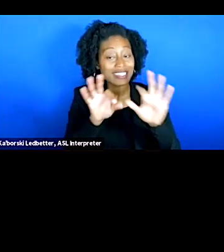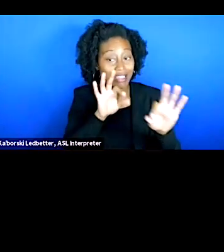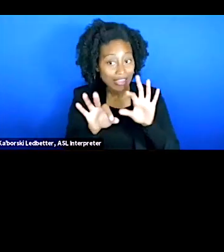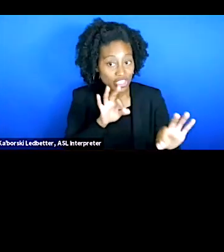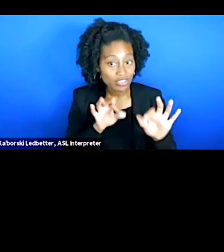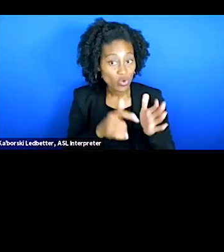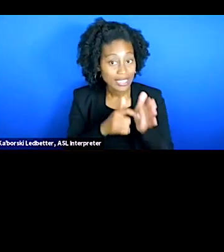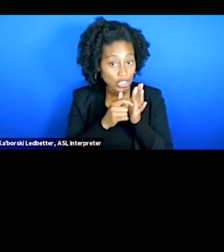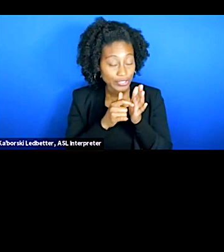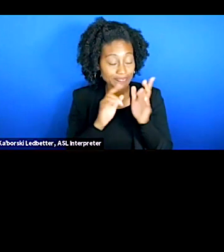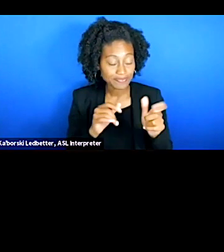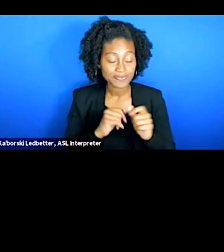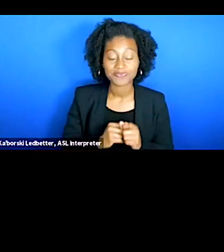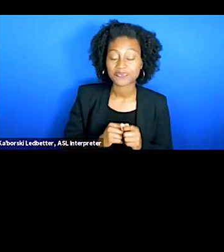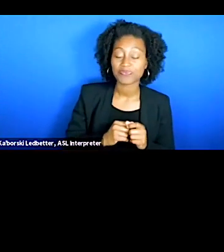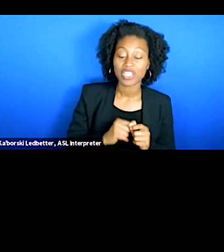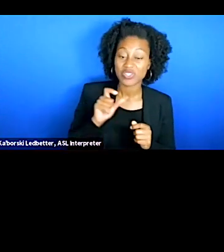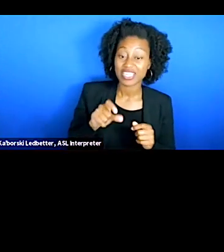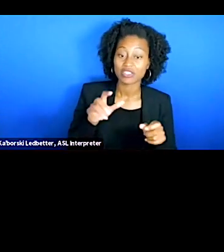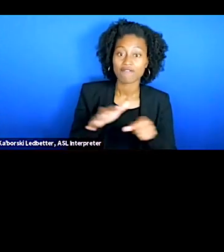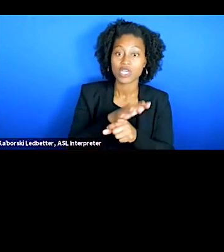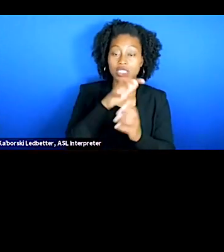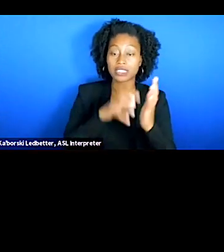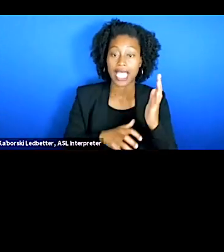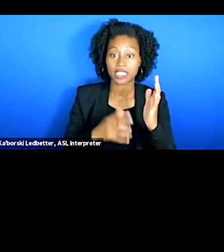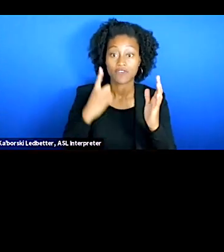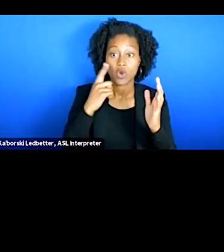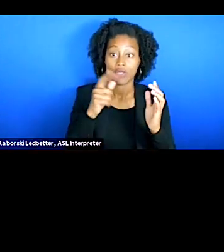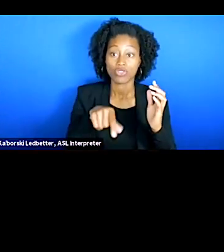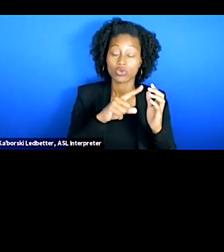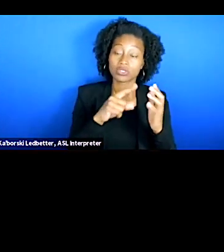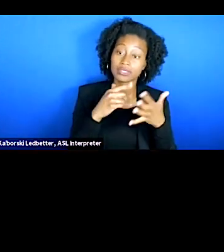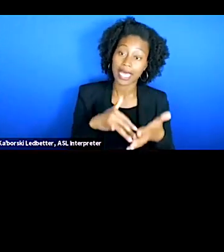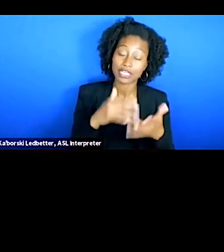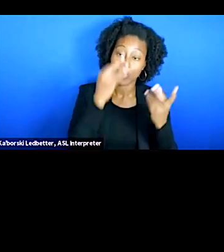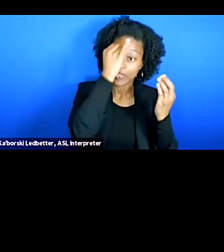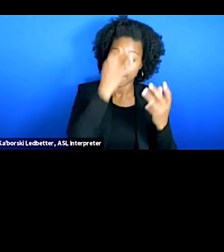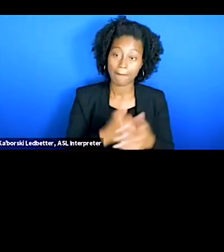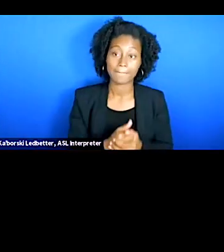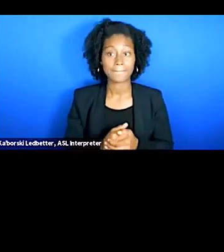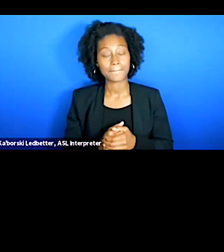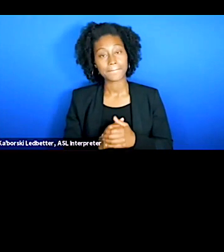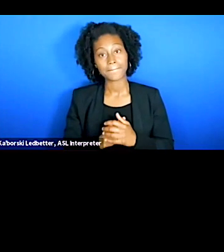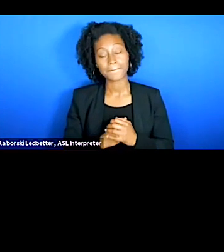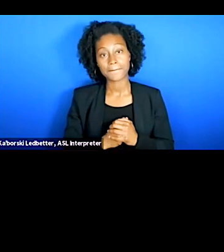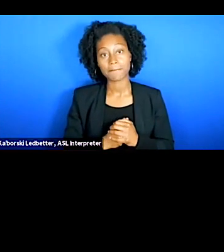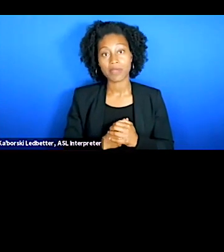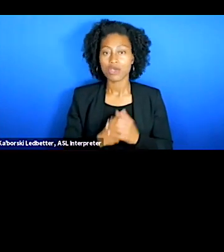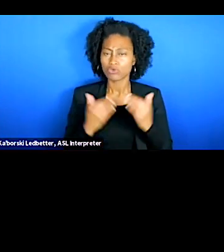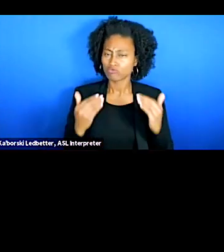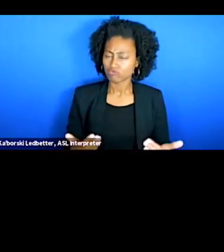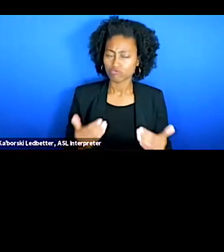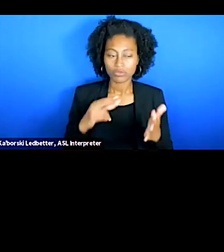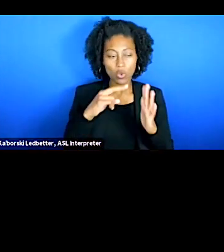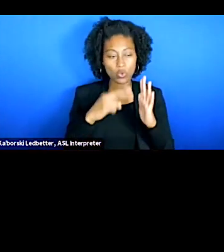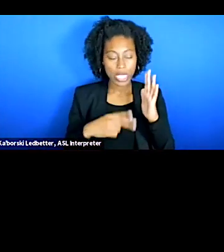full text for the studies that you're considering so that you can read through them for